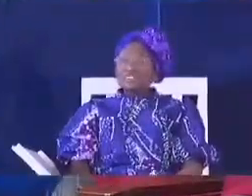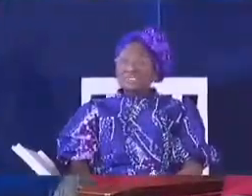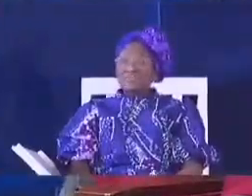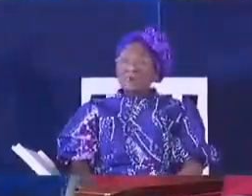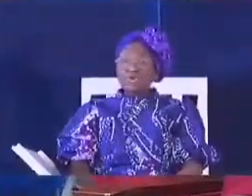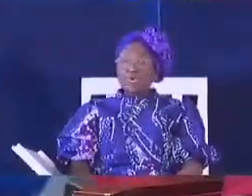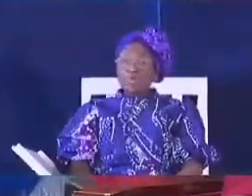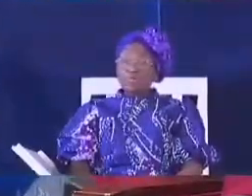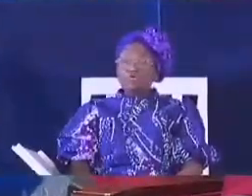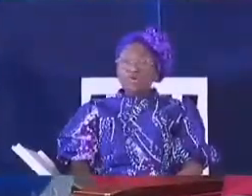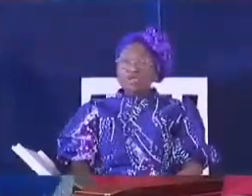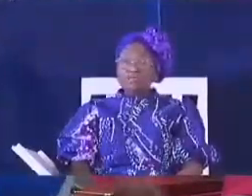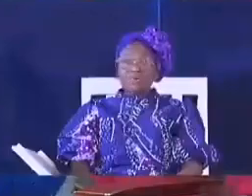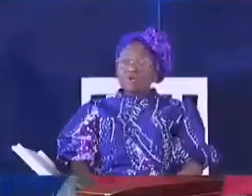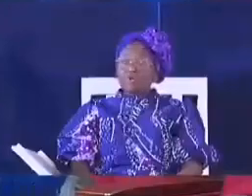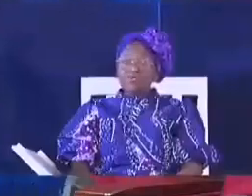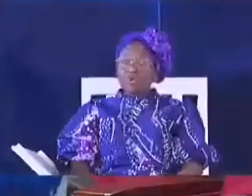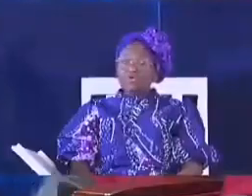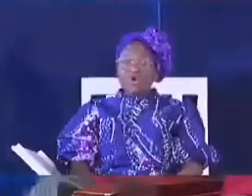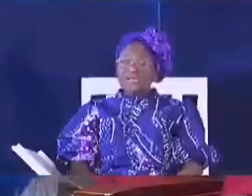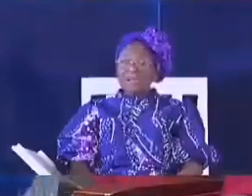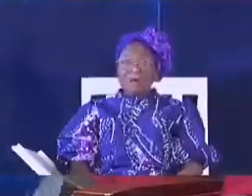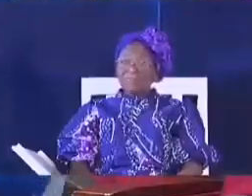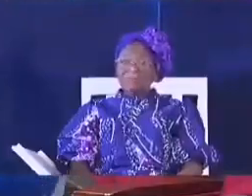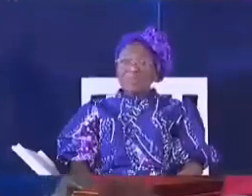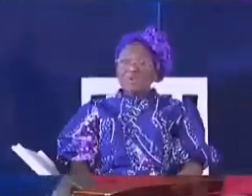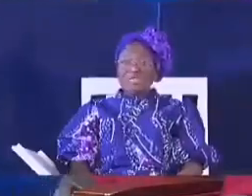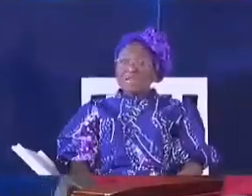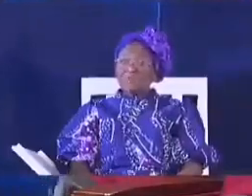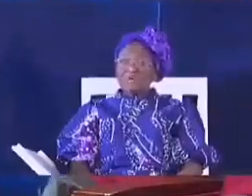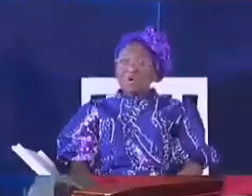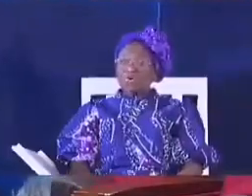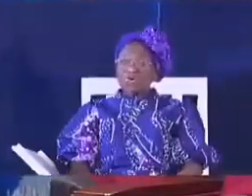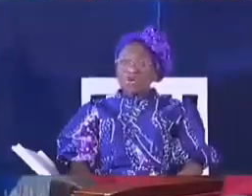Every Jordan blocking my path,